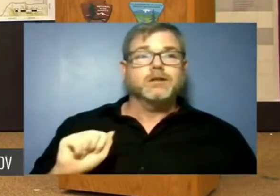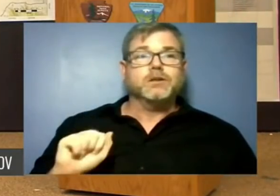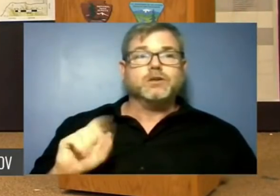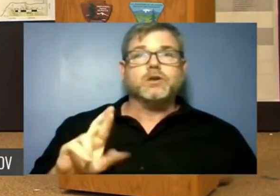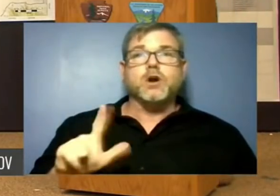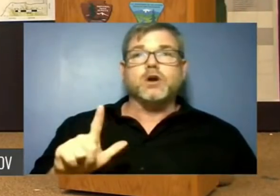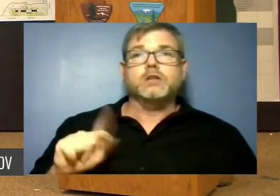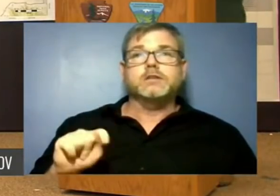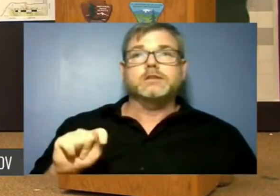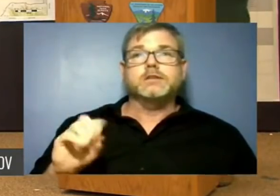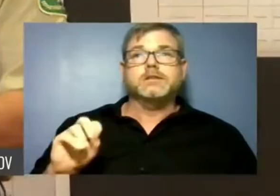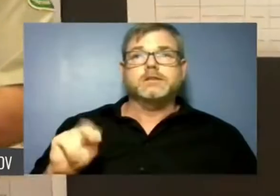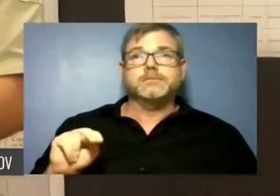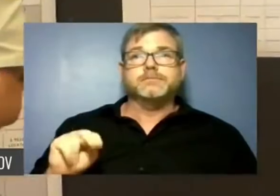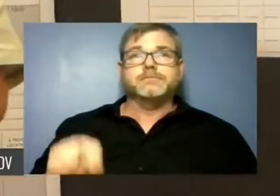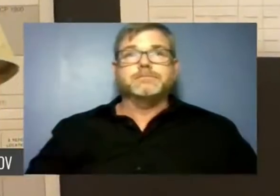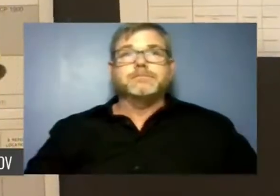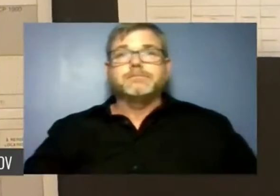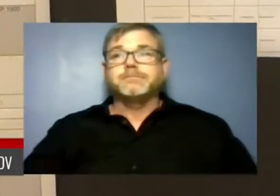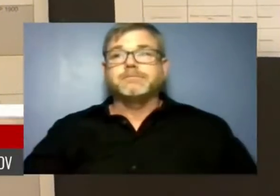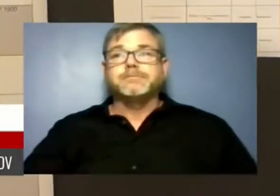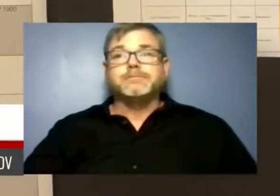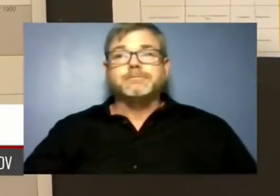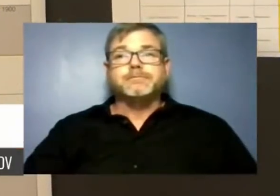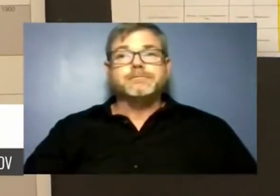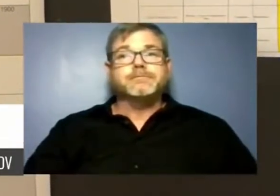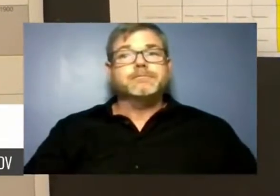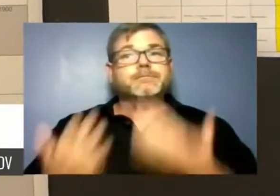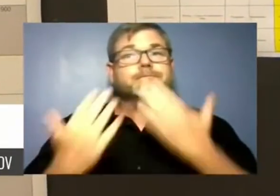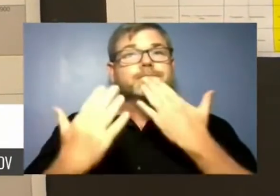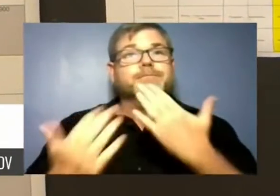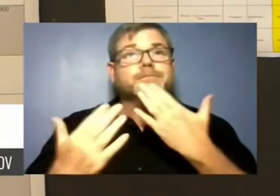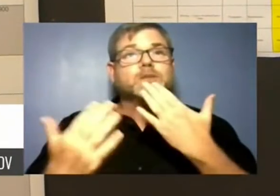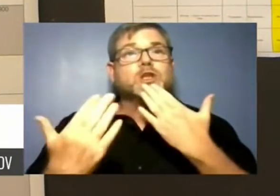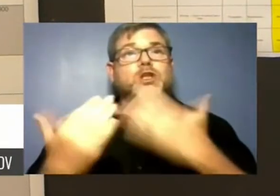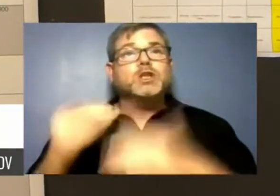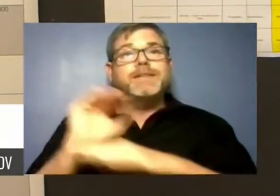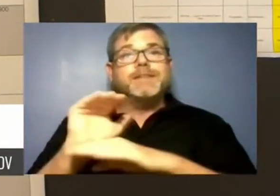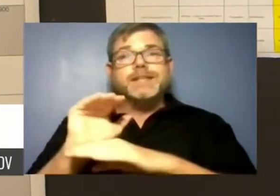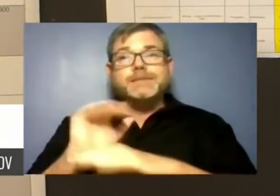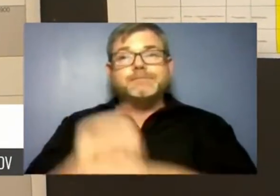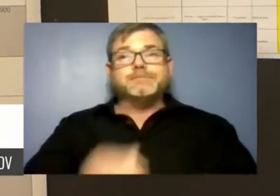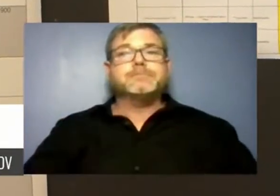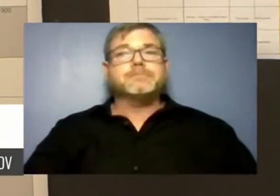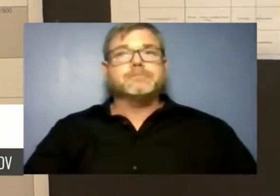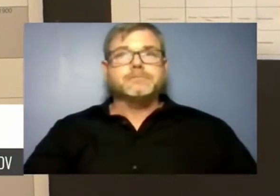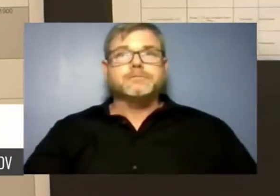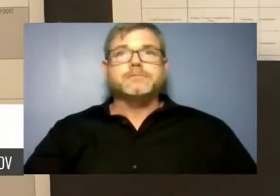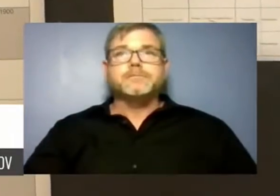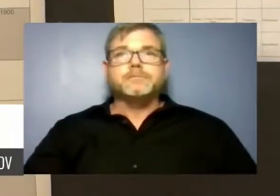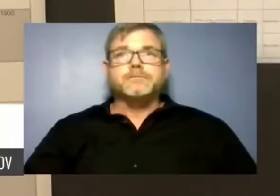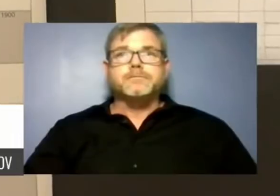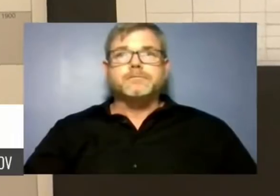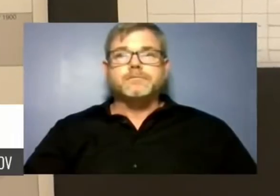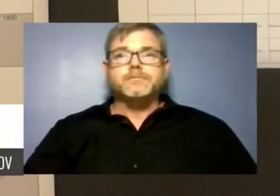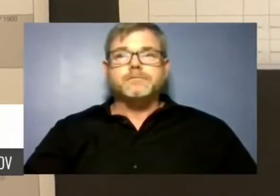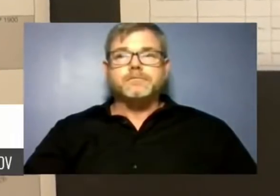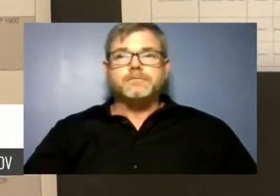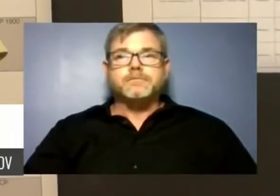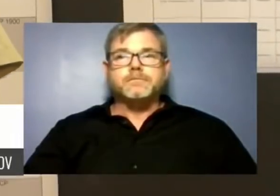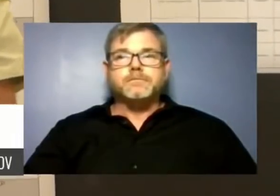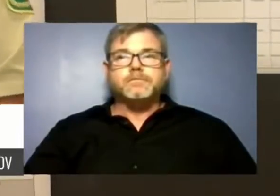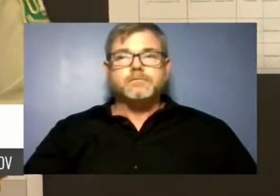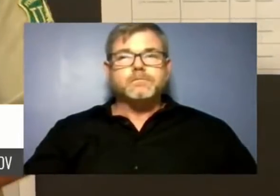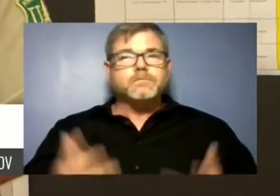Thank you and good evening. So I'm gonna take this opportunity to just add on a little bit to what Deb was